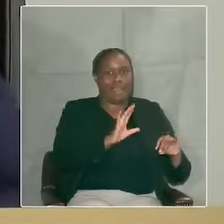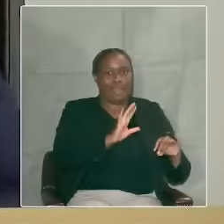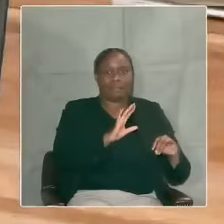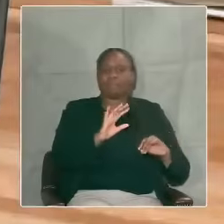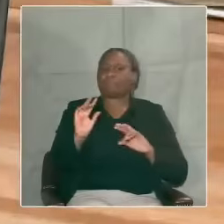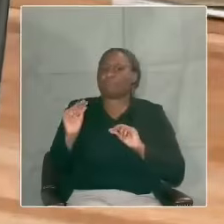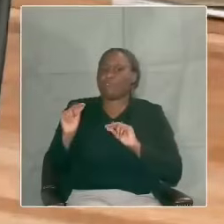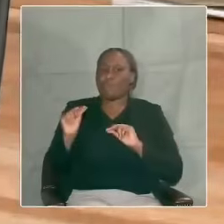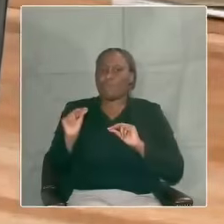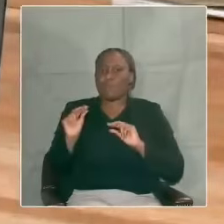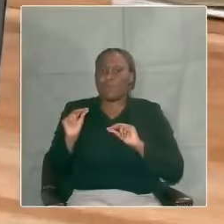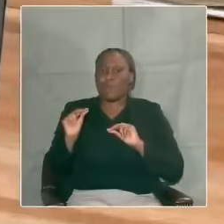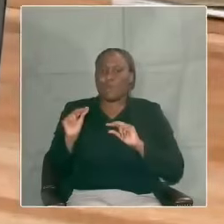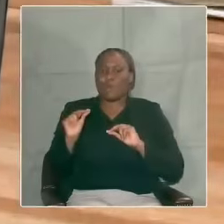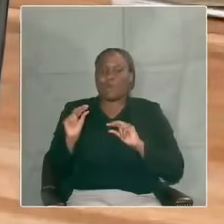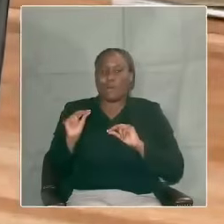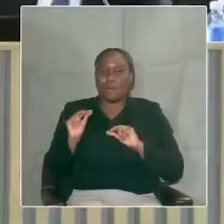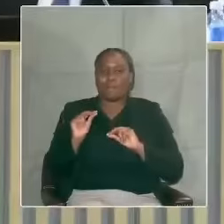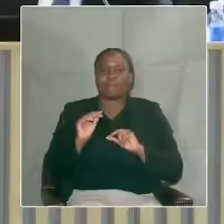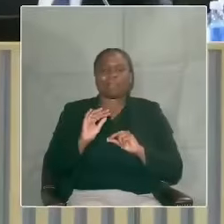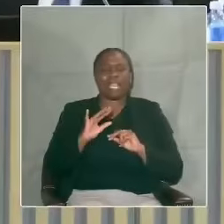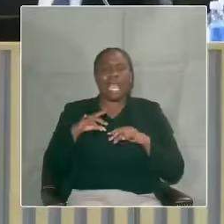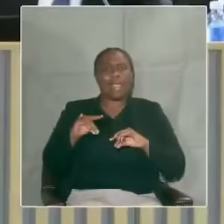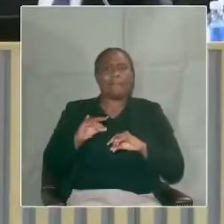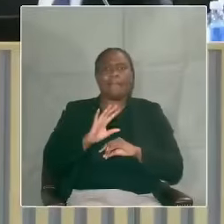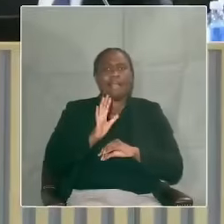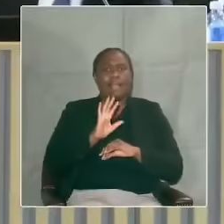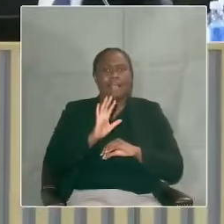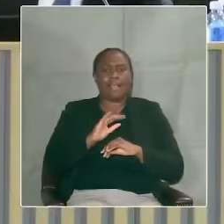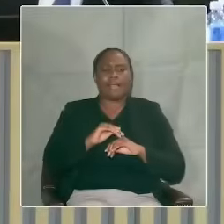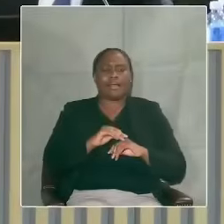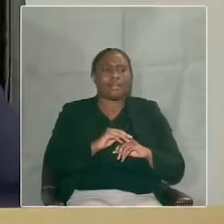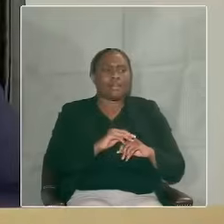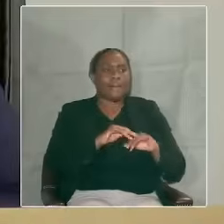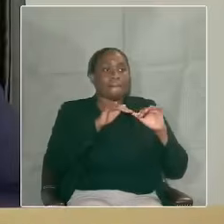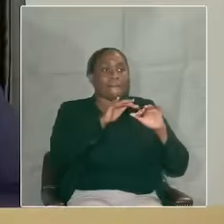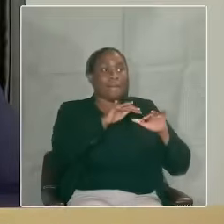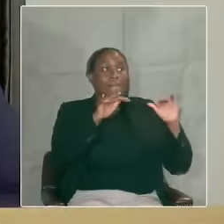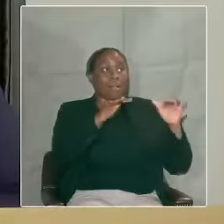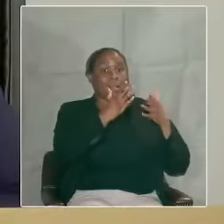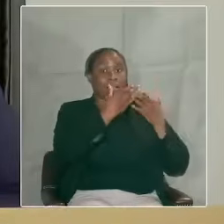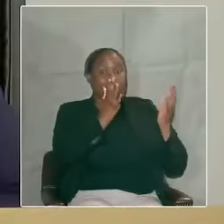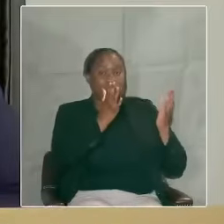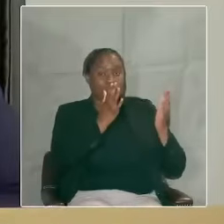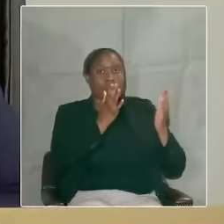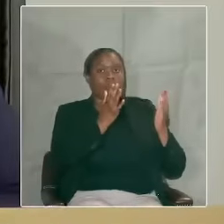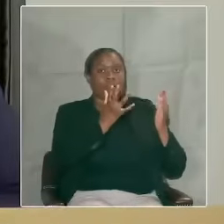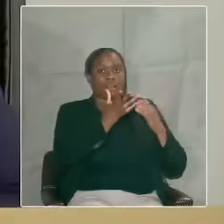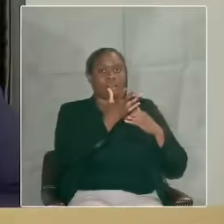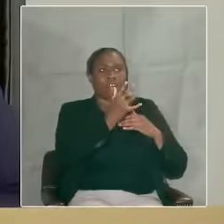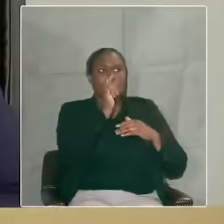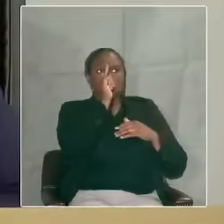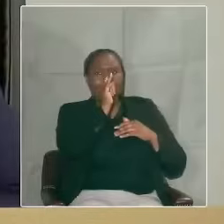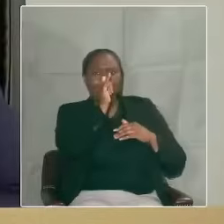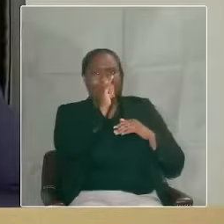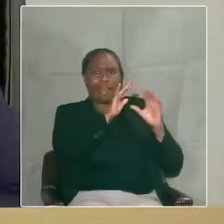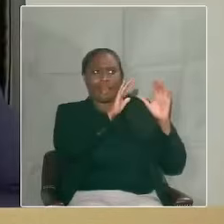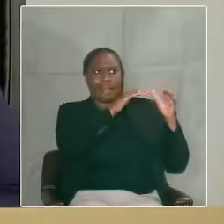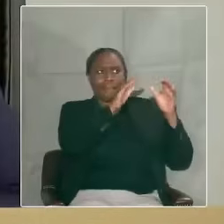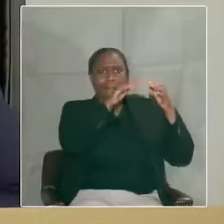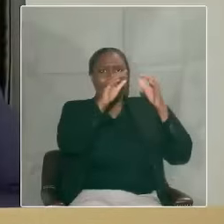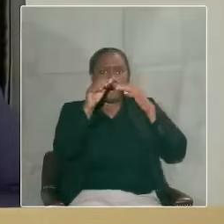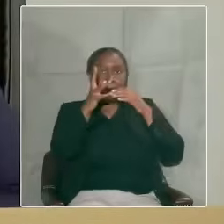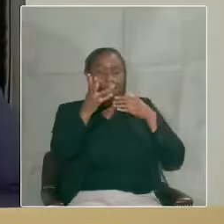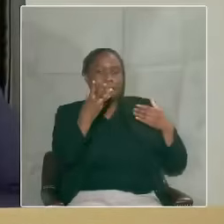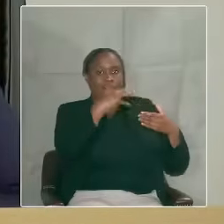No. It's not the animal, Commissioner. It's people that are involved in criminal